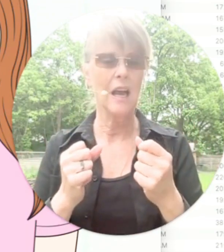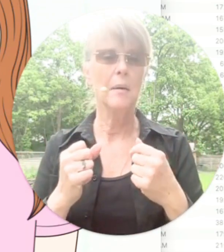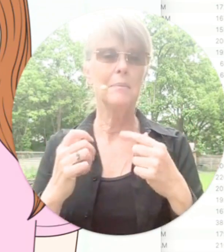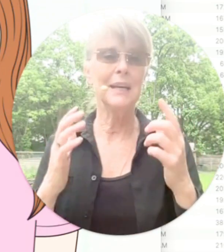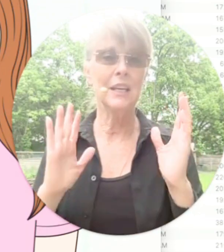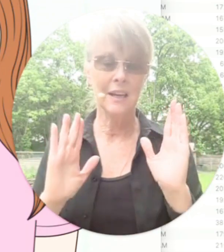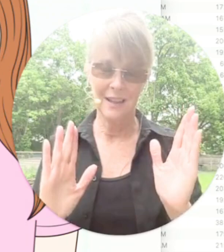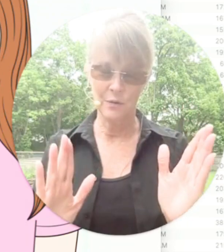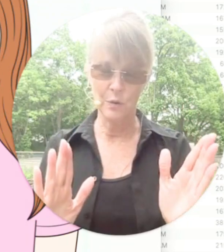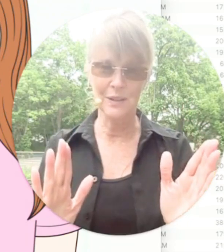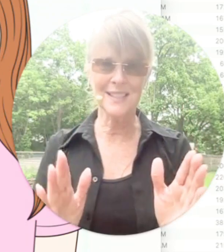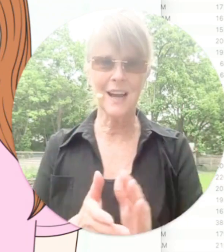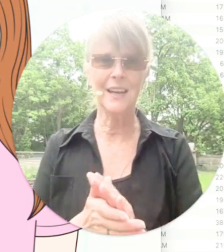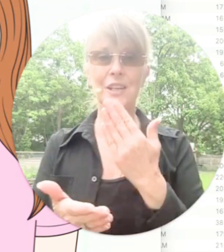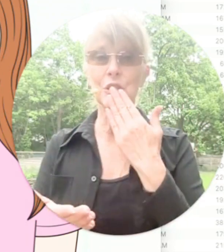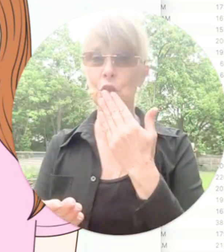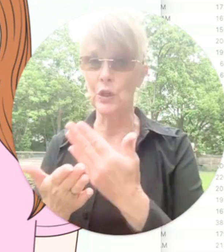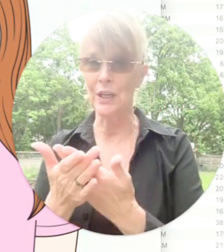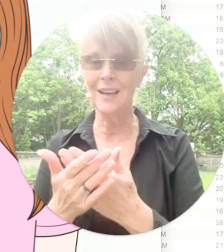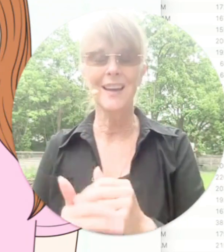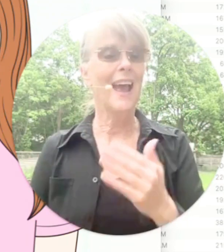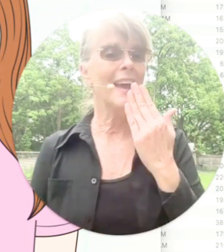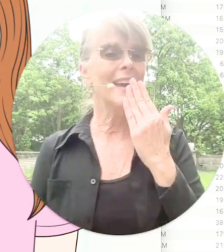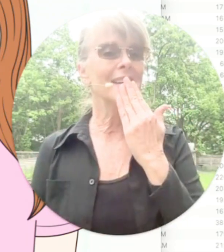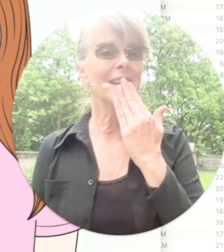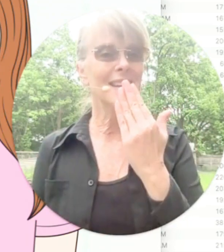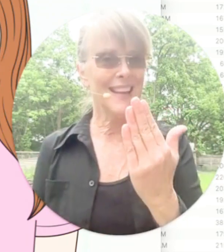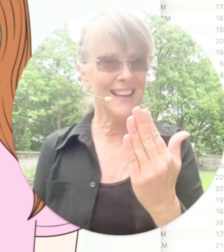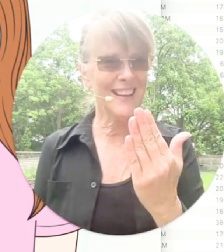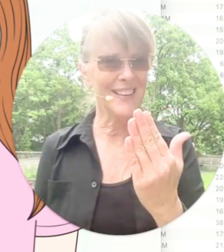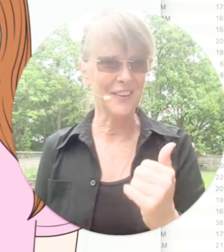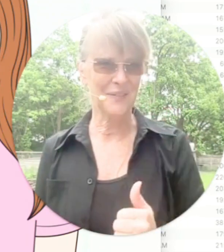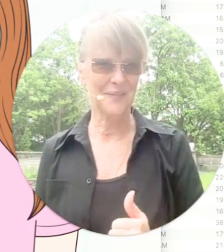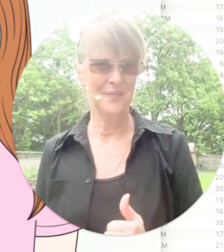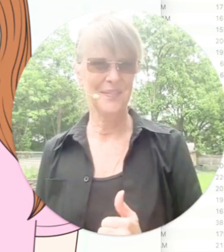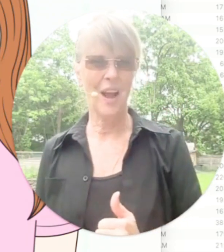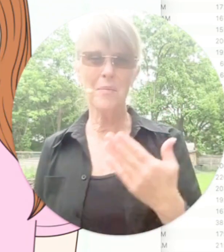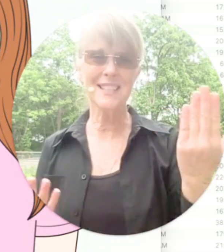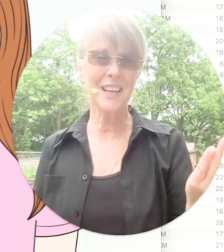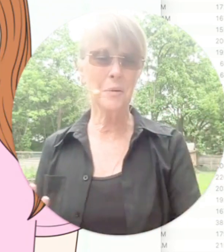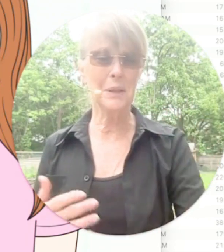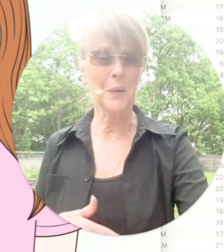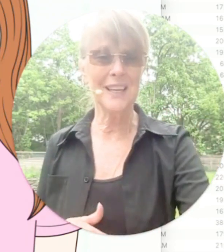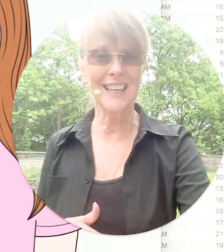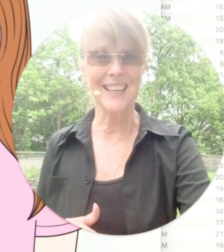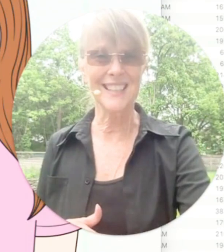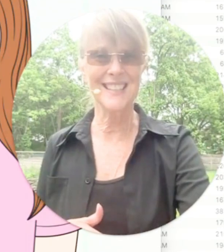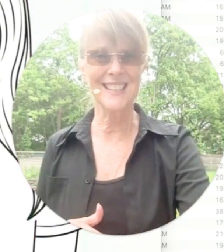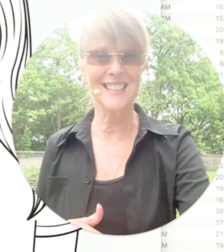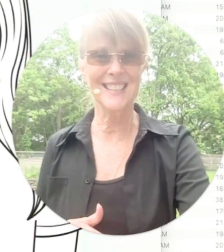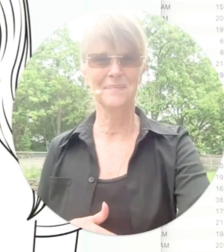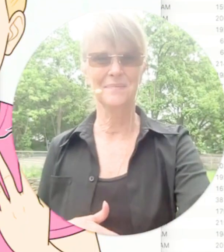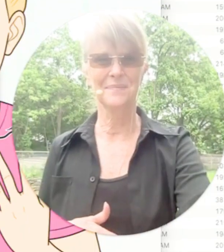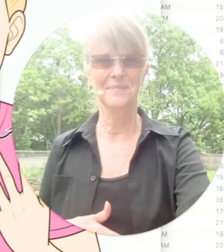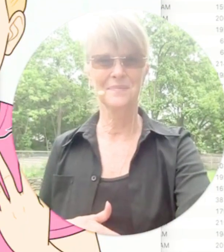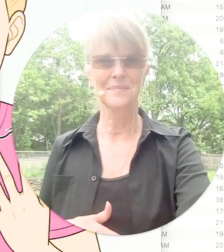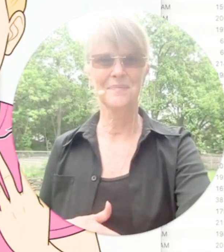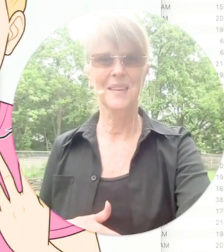signing. But the real sign is good and thank you. Almost like you're blowing a kiss.